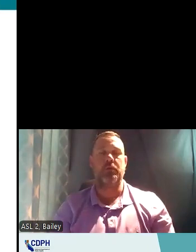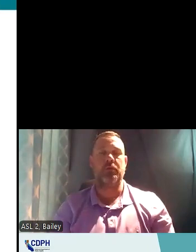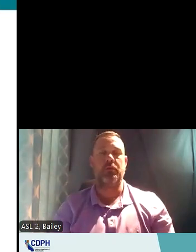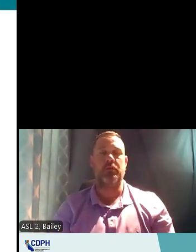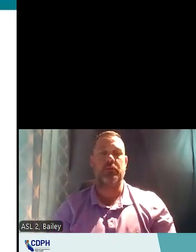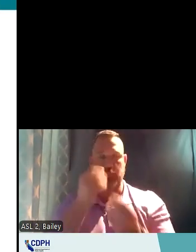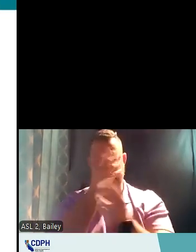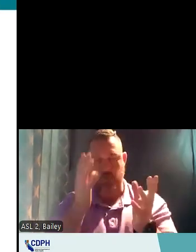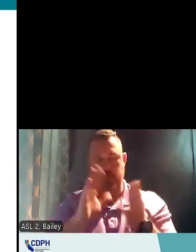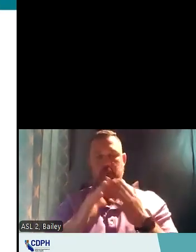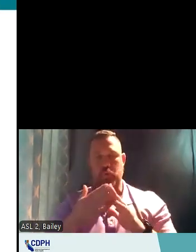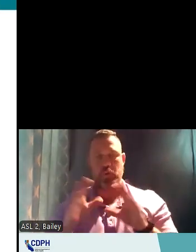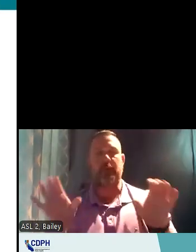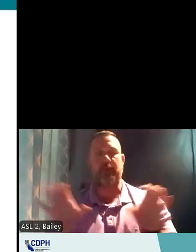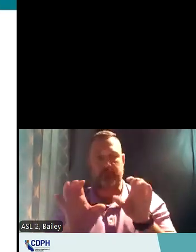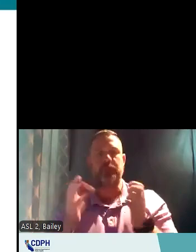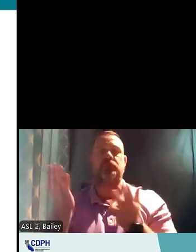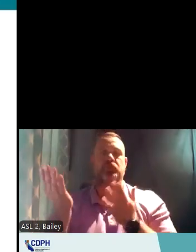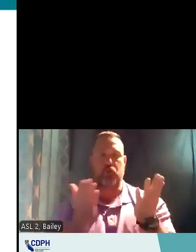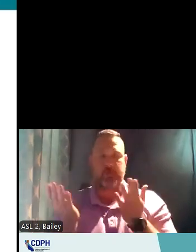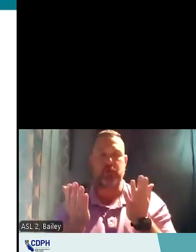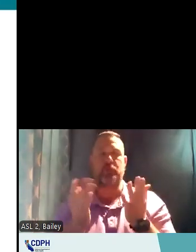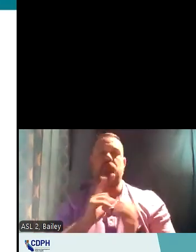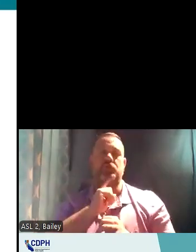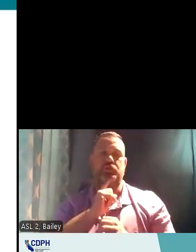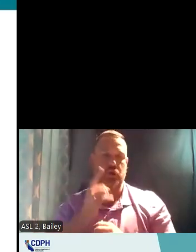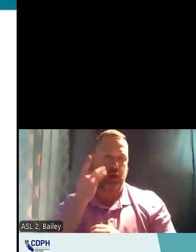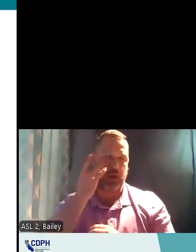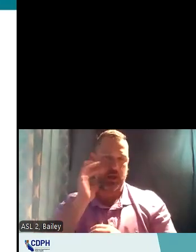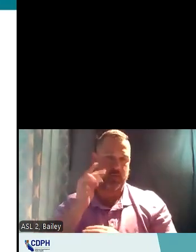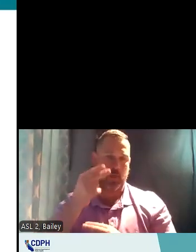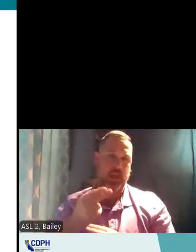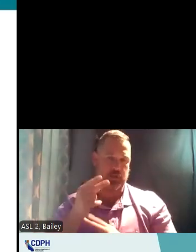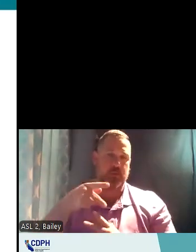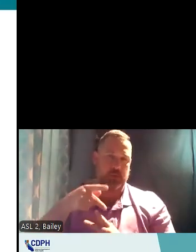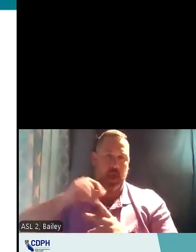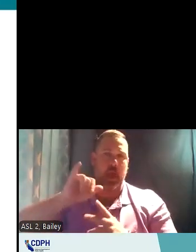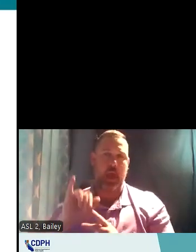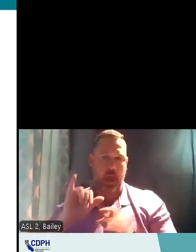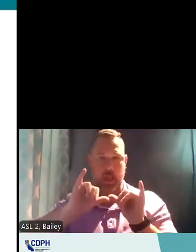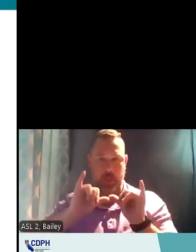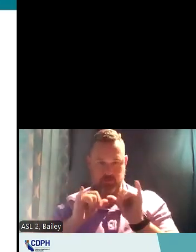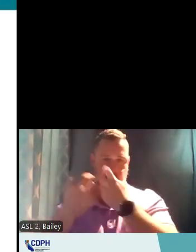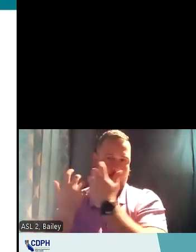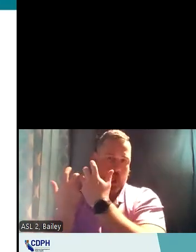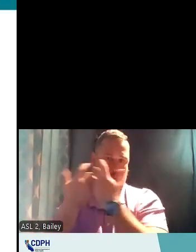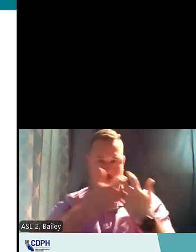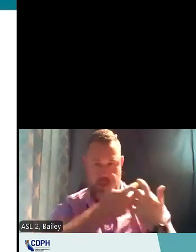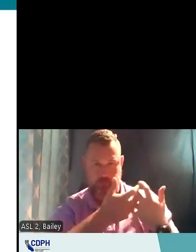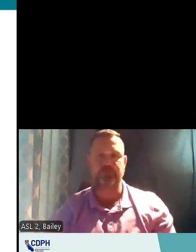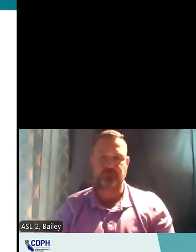community activities and services and to ensure the California HBI metrics align with the CDC